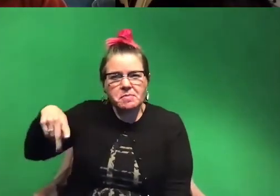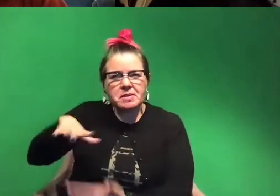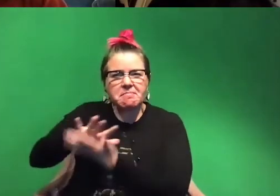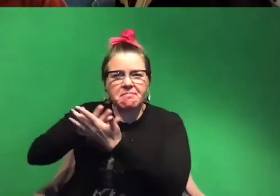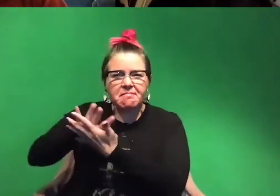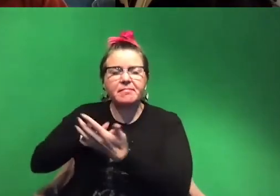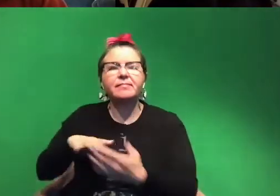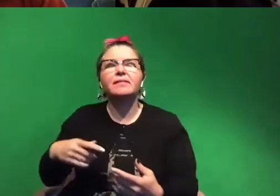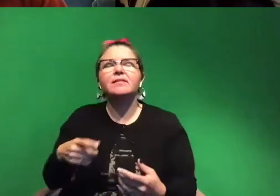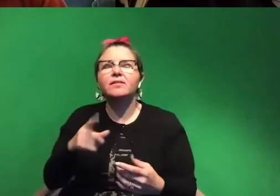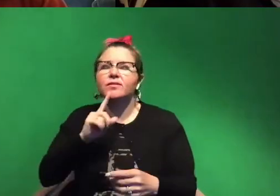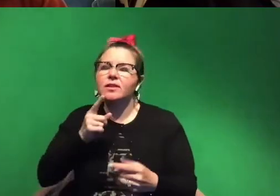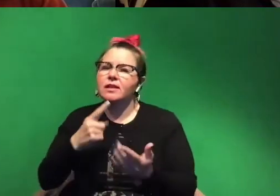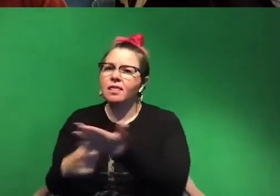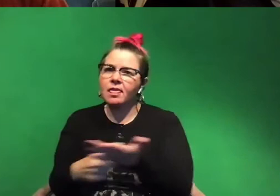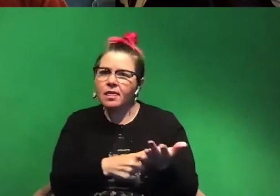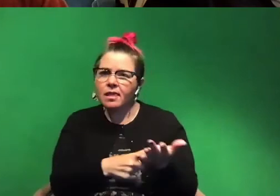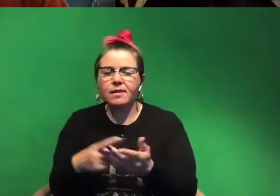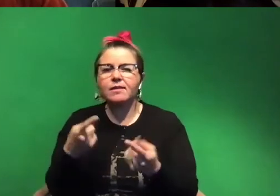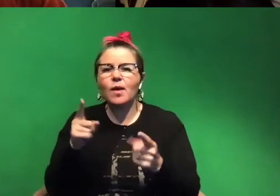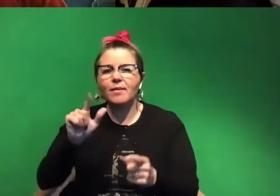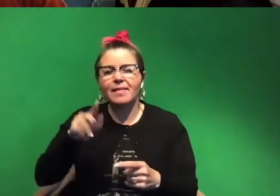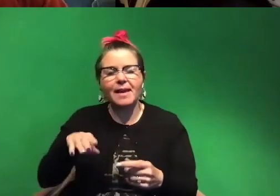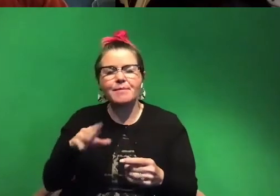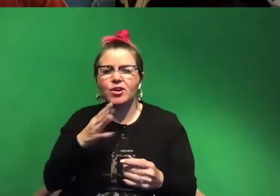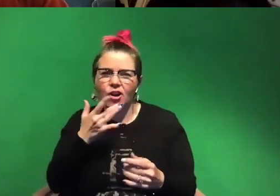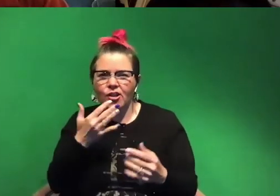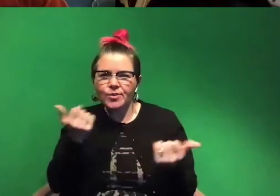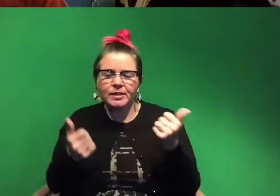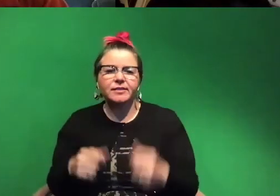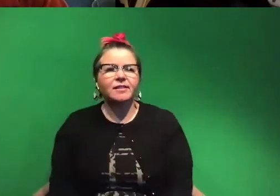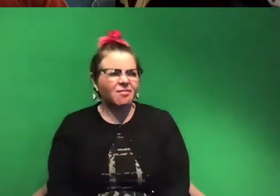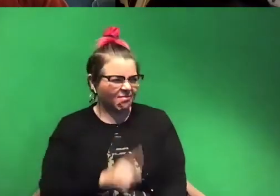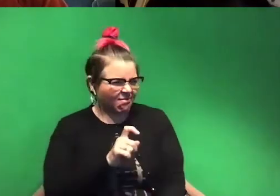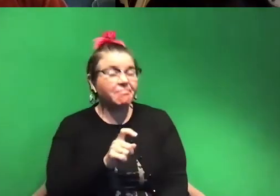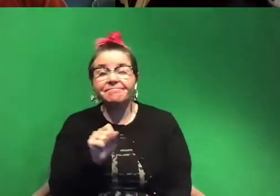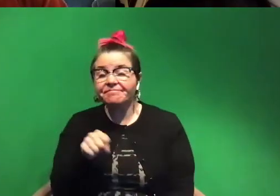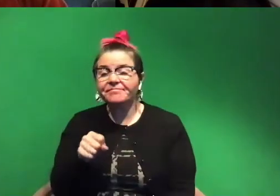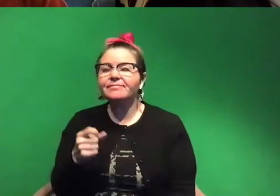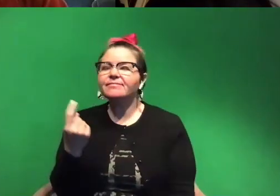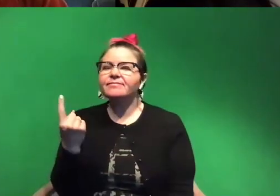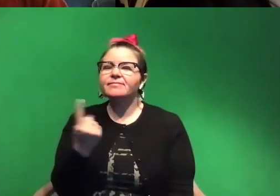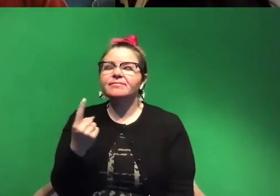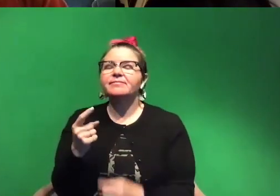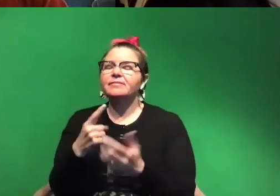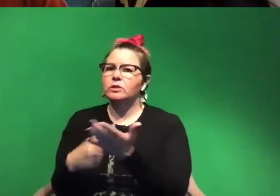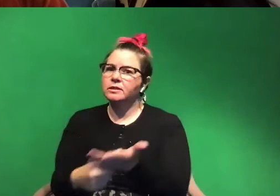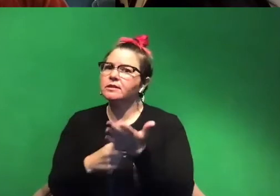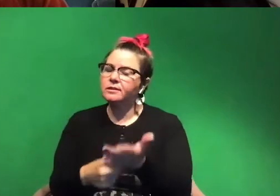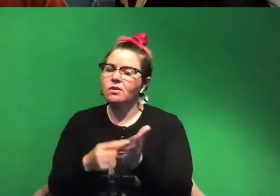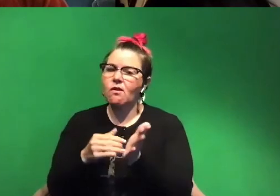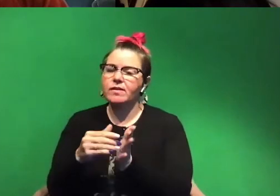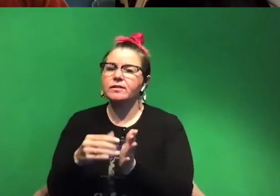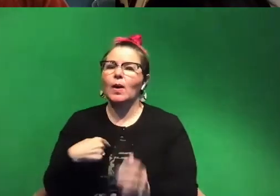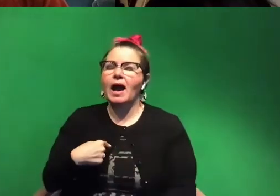that was being heavily debated while I was in the lab. Really? Yeah, that was something that was debated quite often. So I think they're